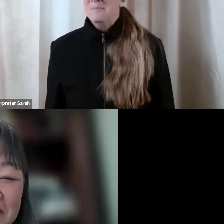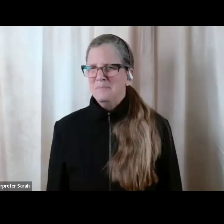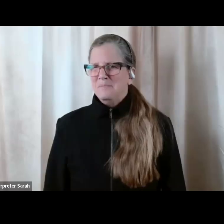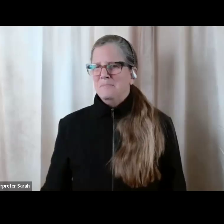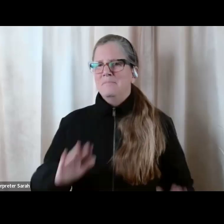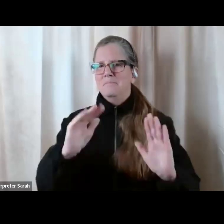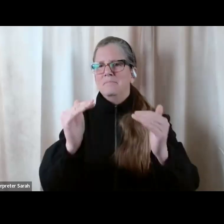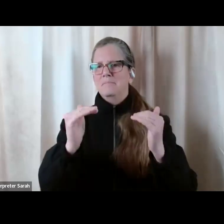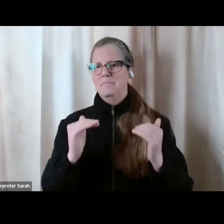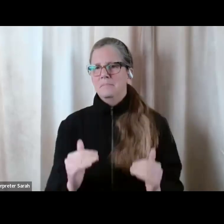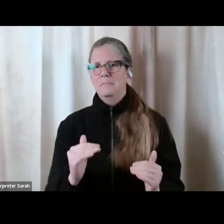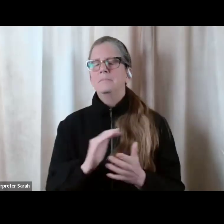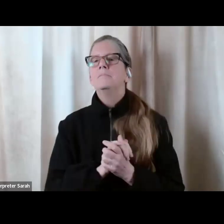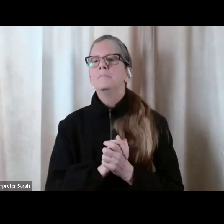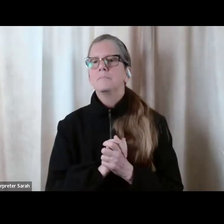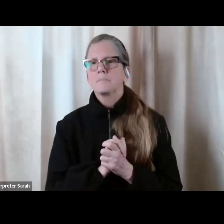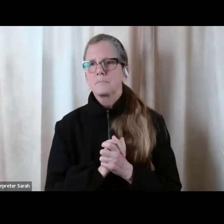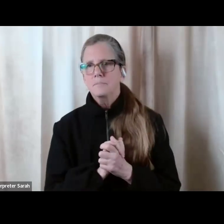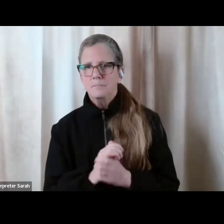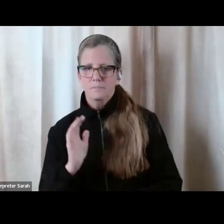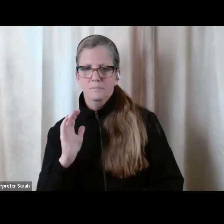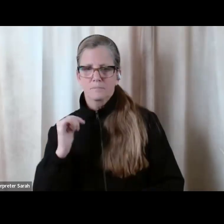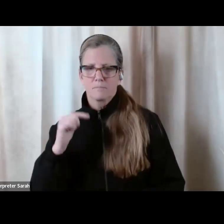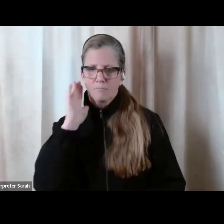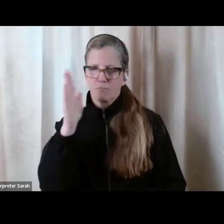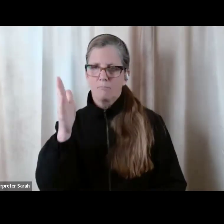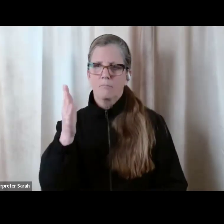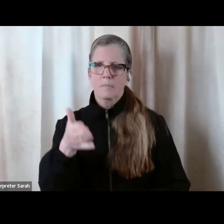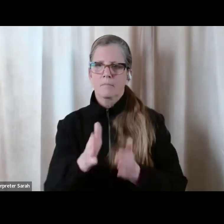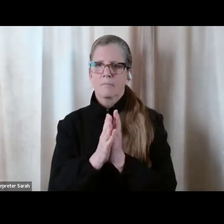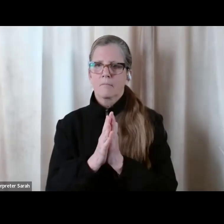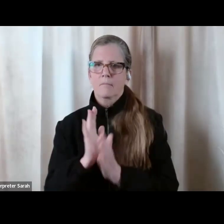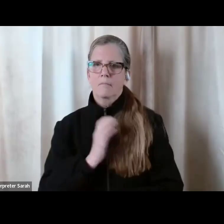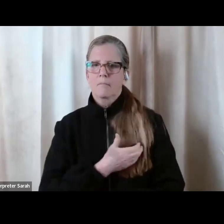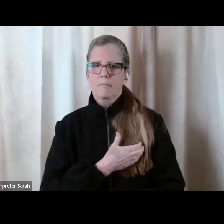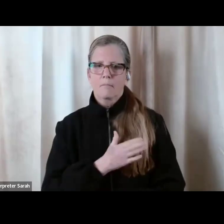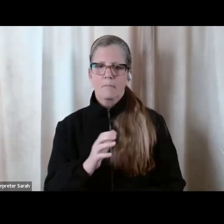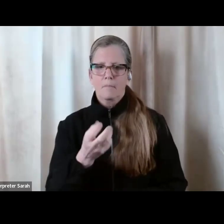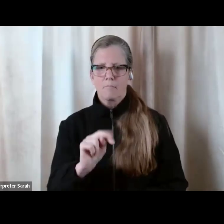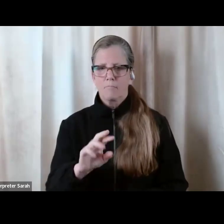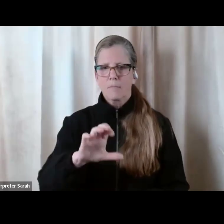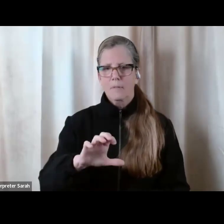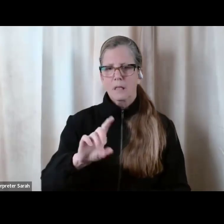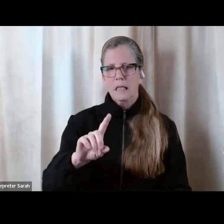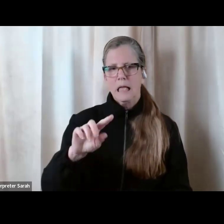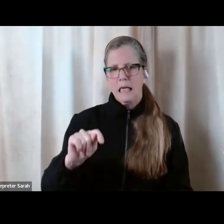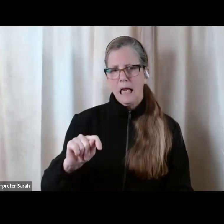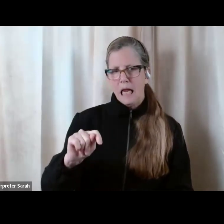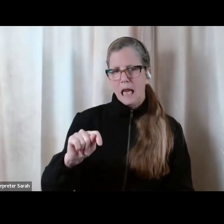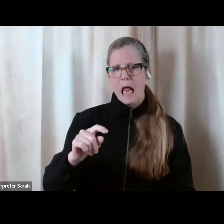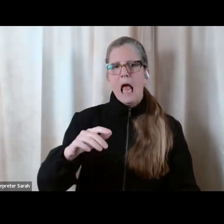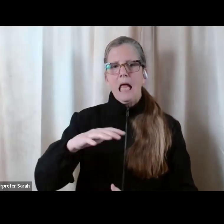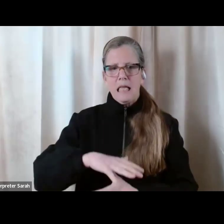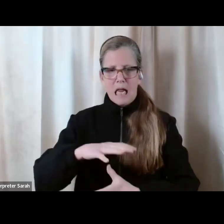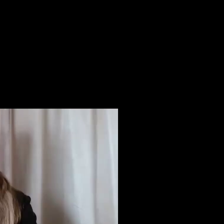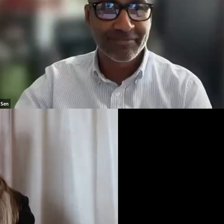Next I would like to invite our very own CDT Senior Product Lead, Ani Sen,